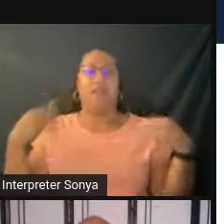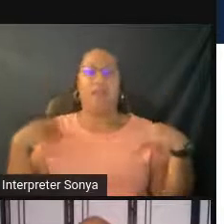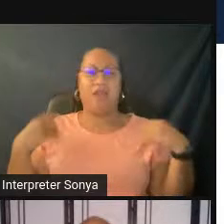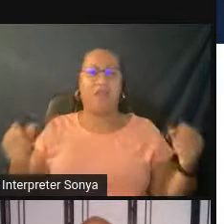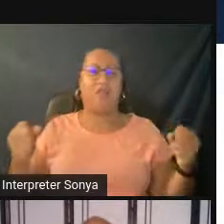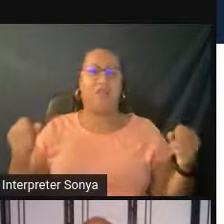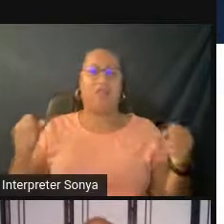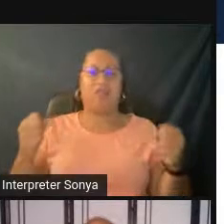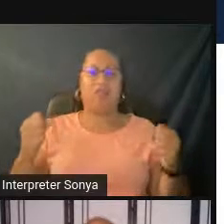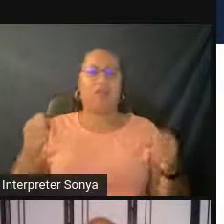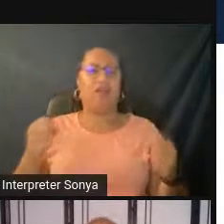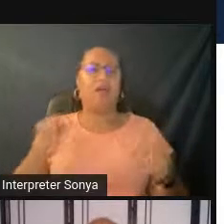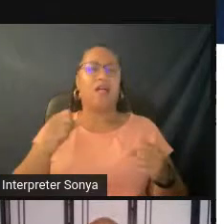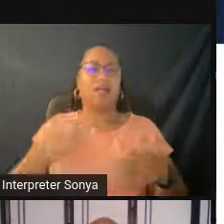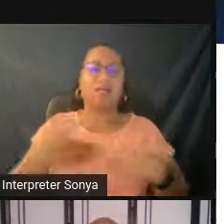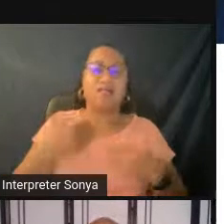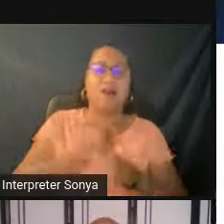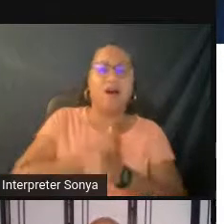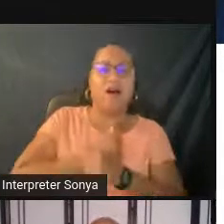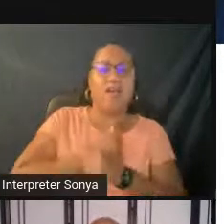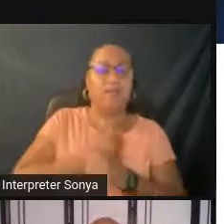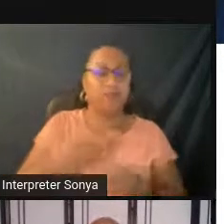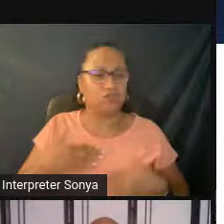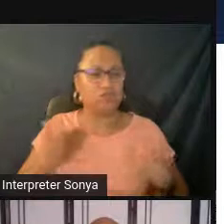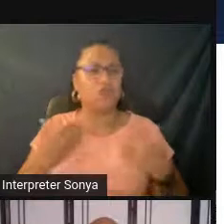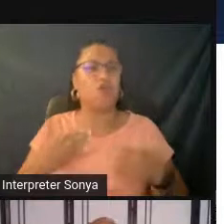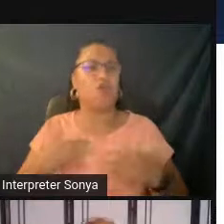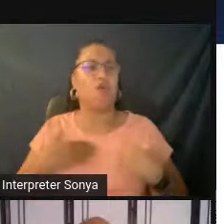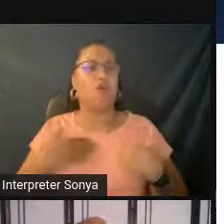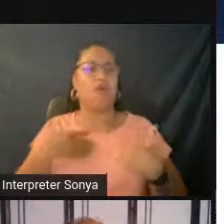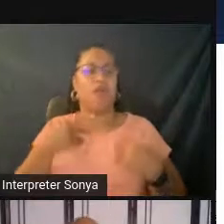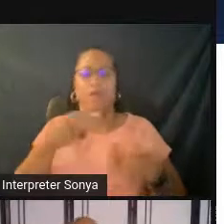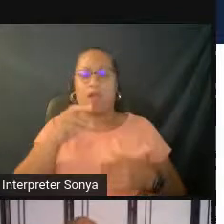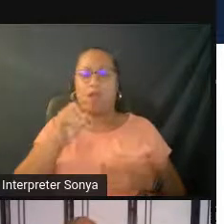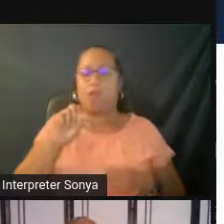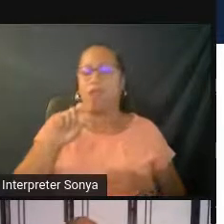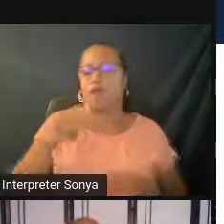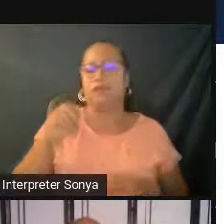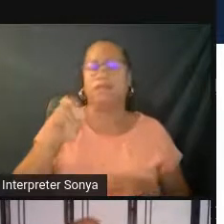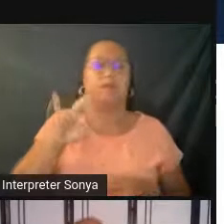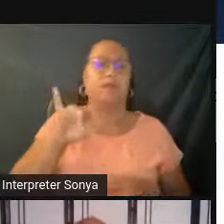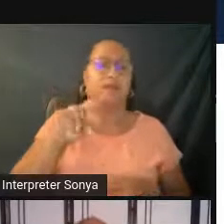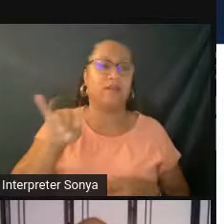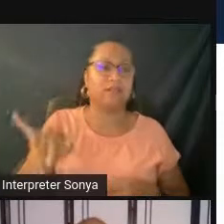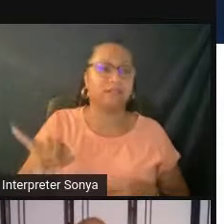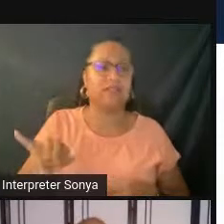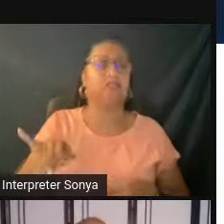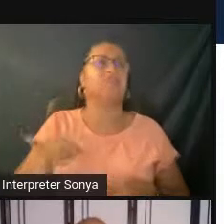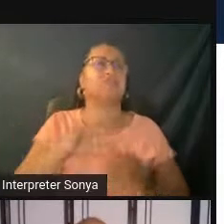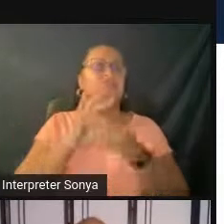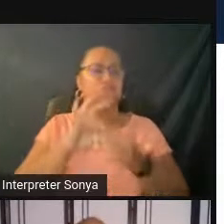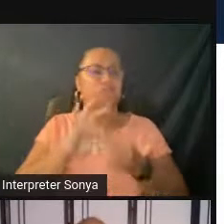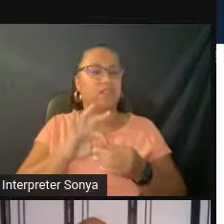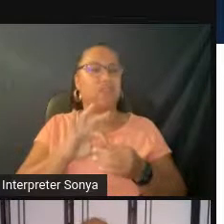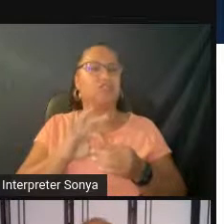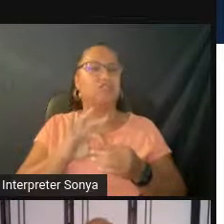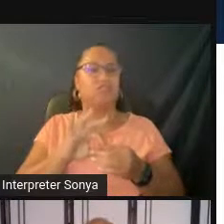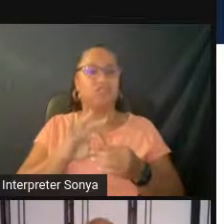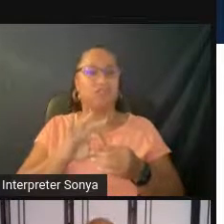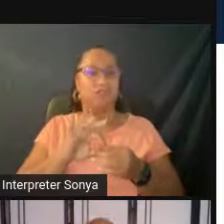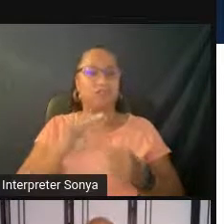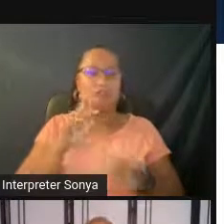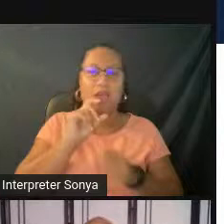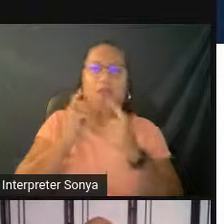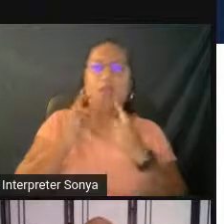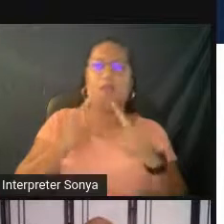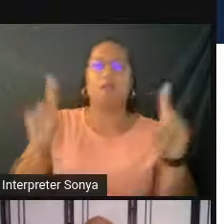love and joy in prosperity and overflow, relationships that work effectively